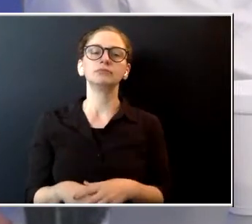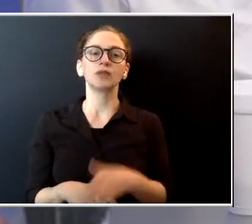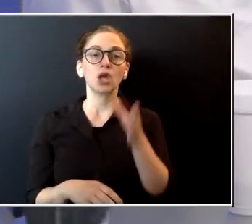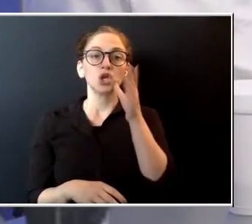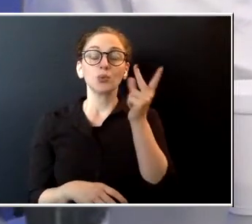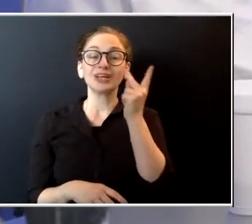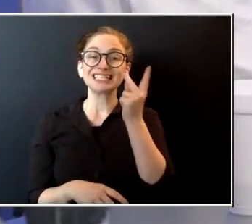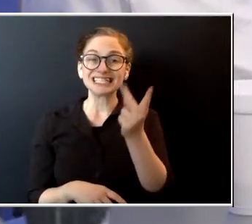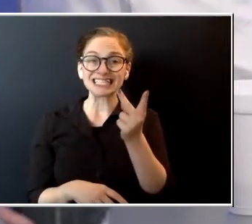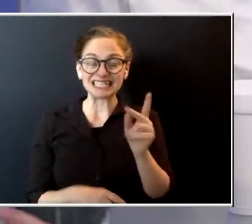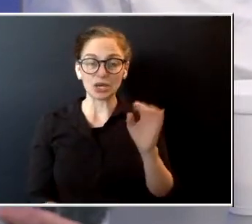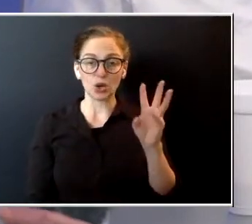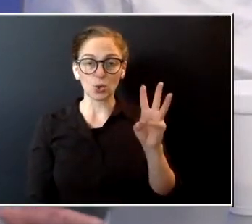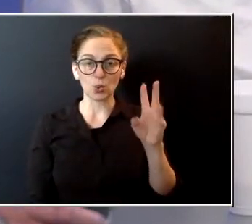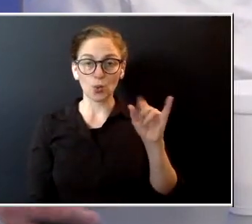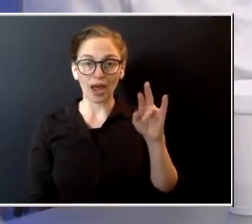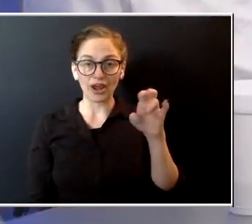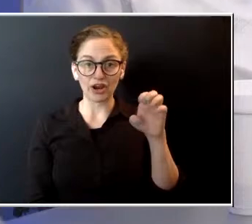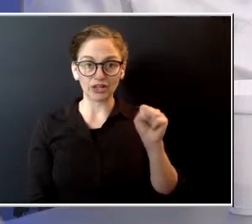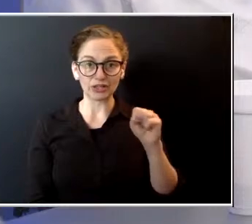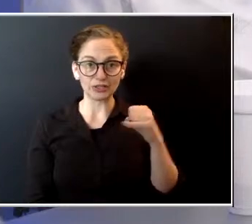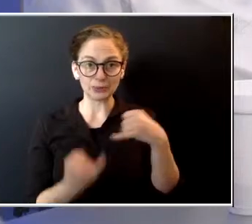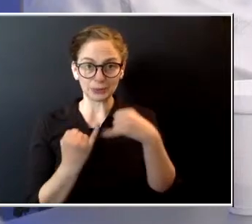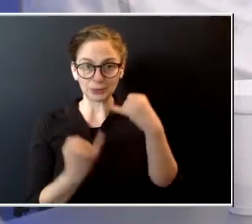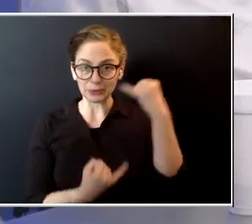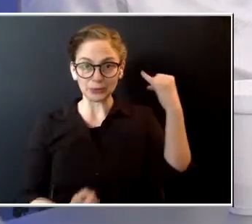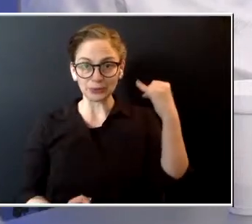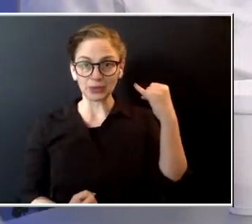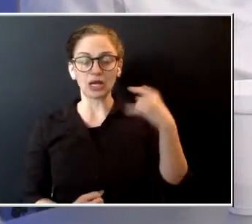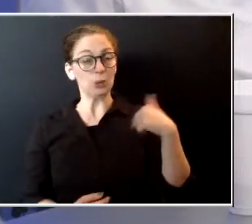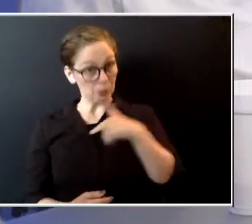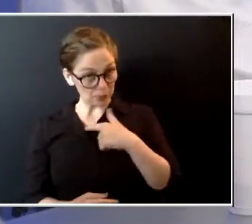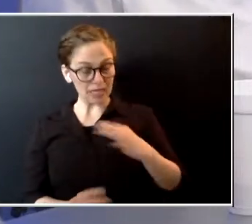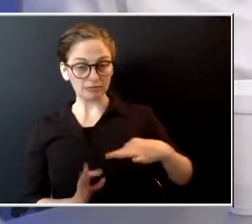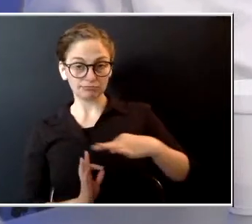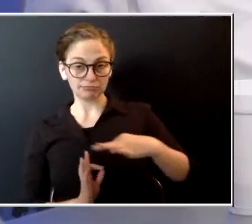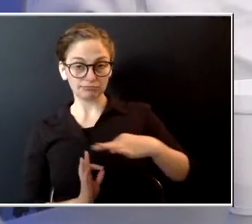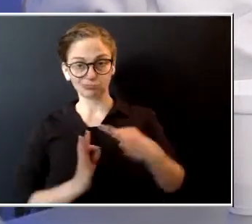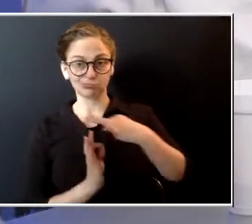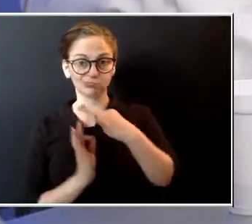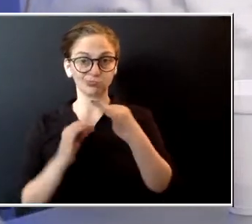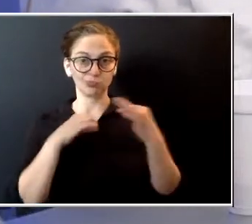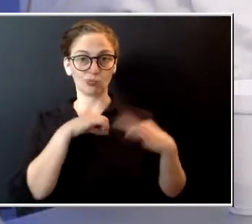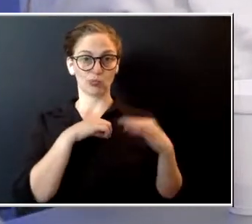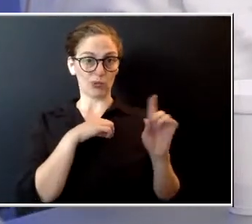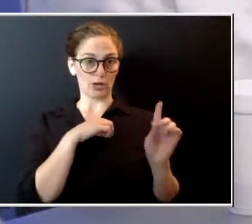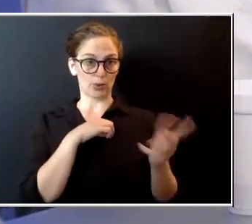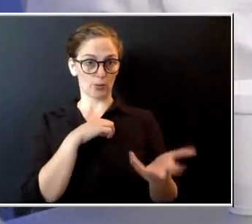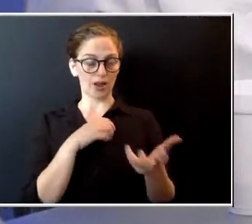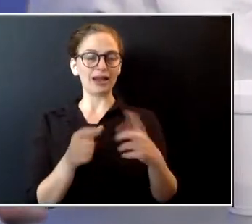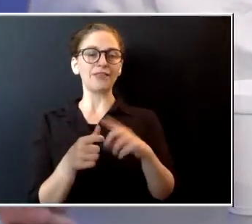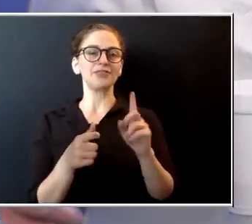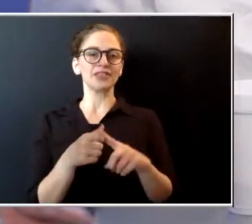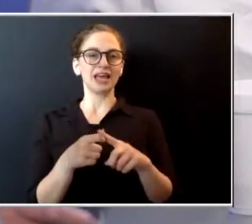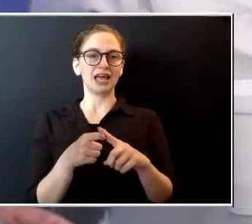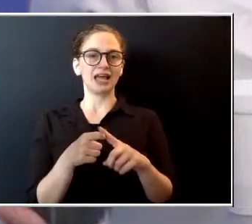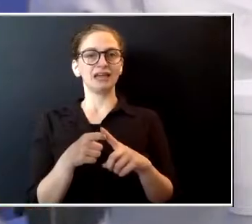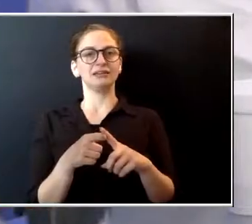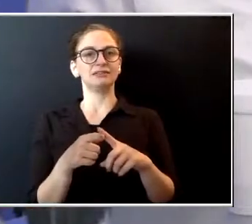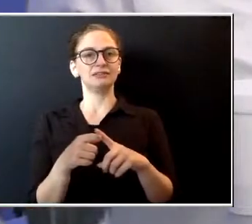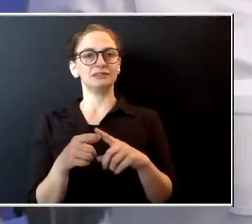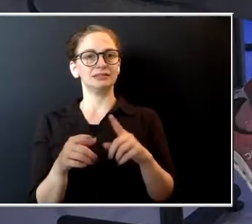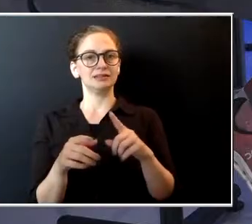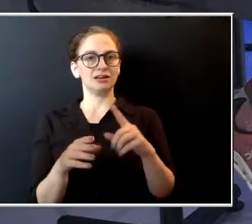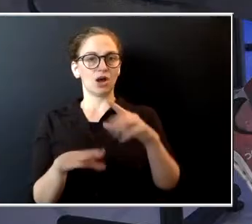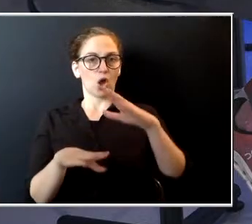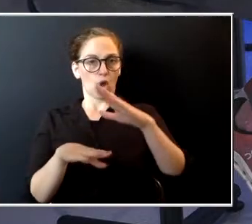the place that we want them to be. We do that manually, and then over those wires we put the valves that we need to do. Okay, that thing looks big